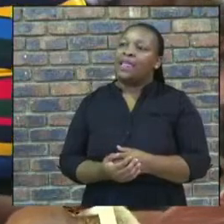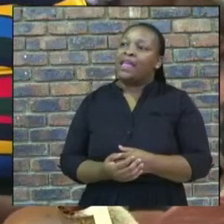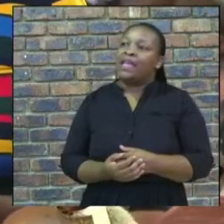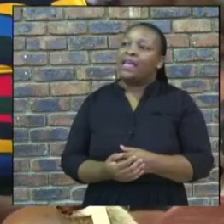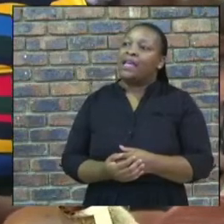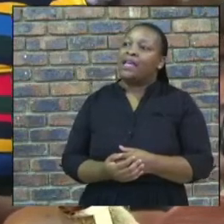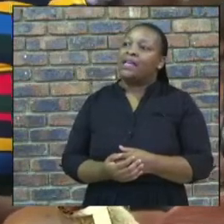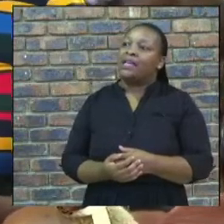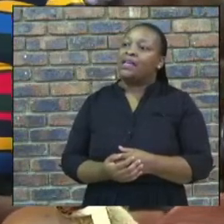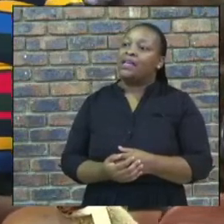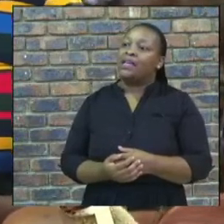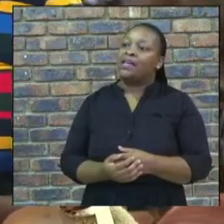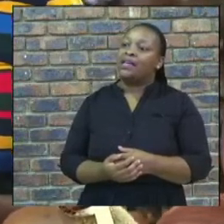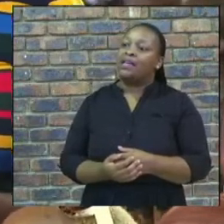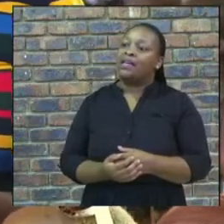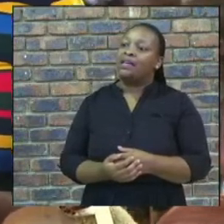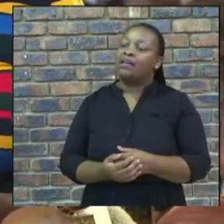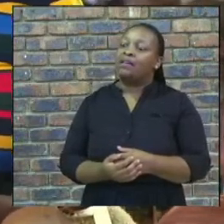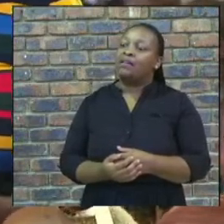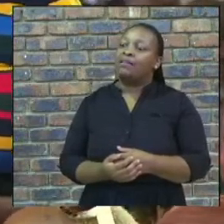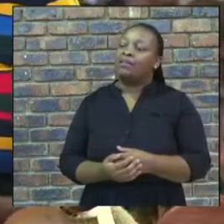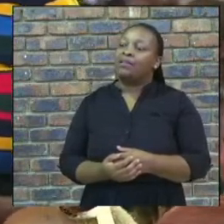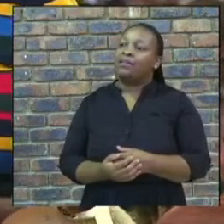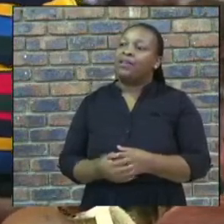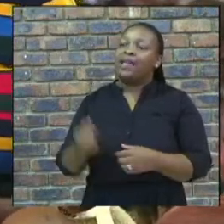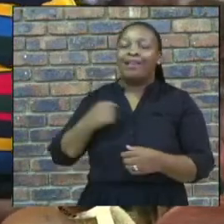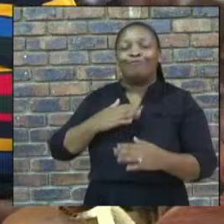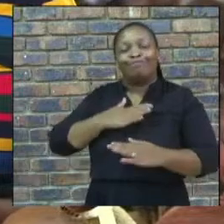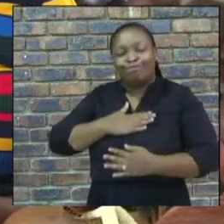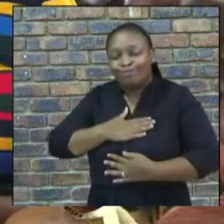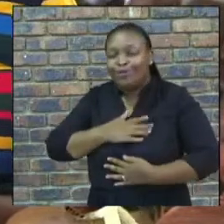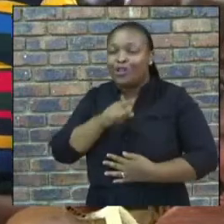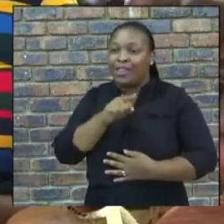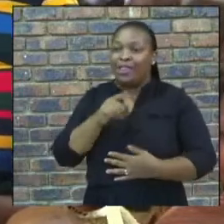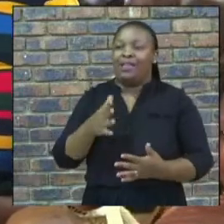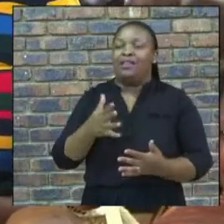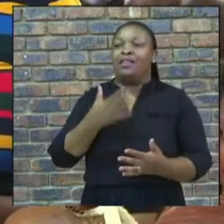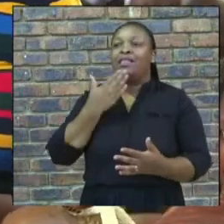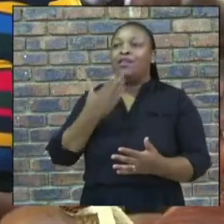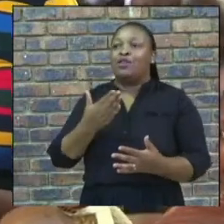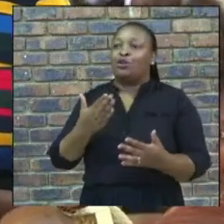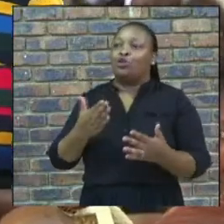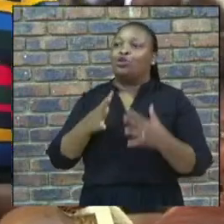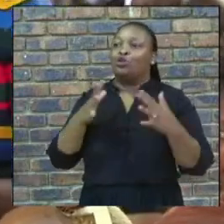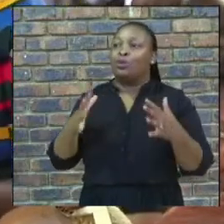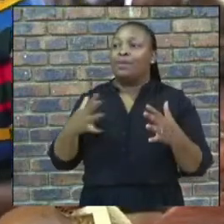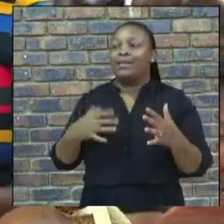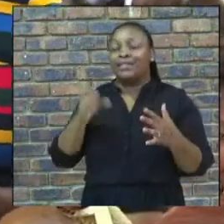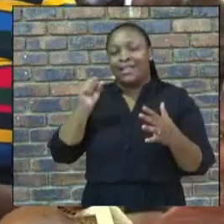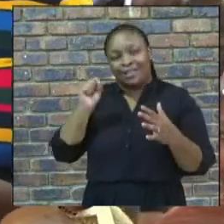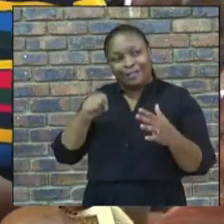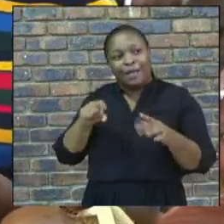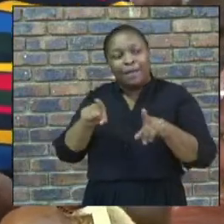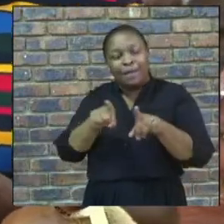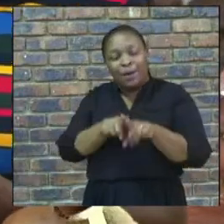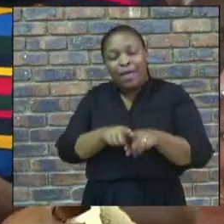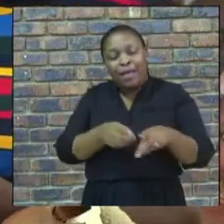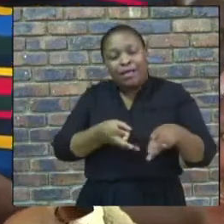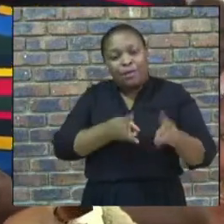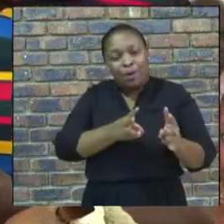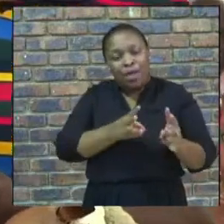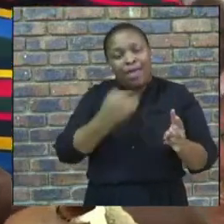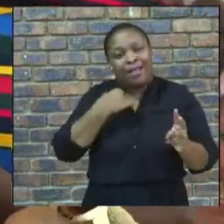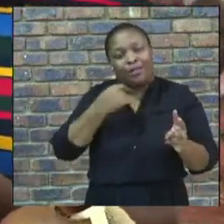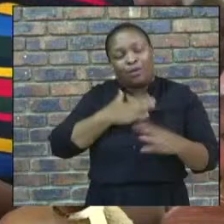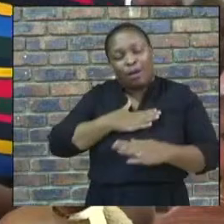drafted. We very much appreciate that. As much as we appreciate